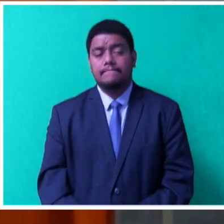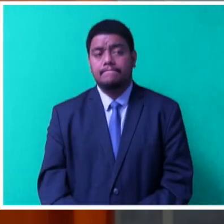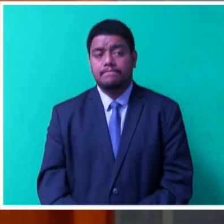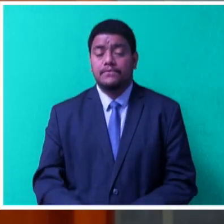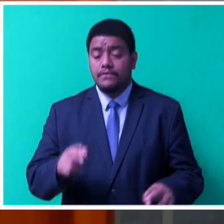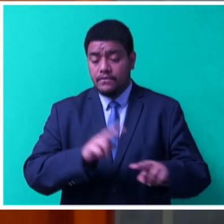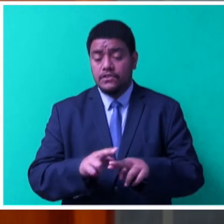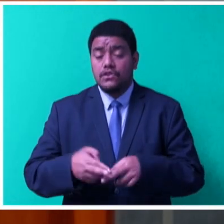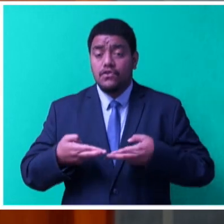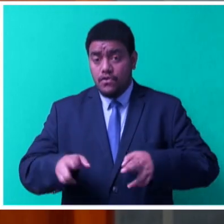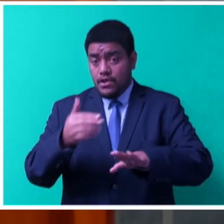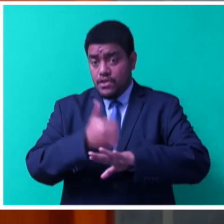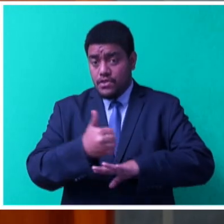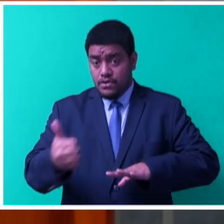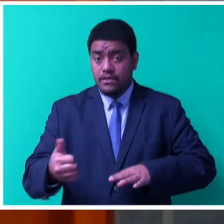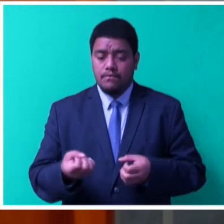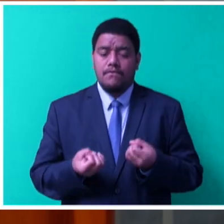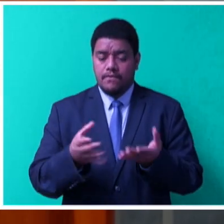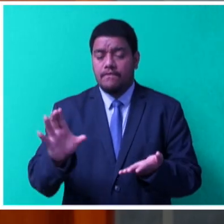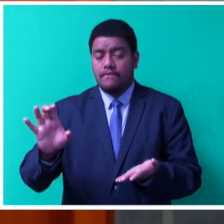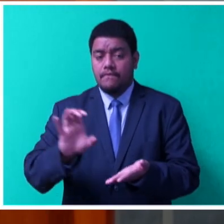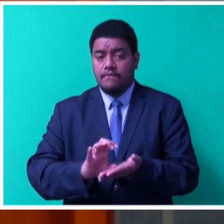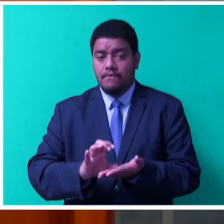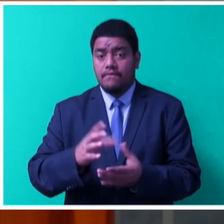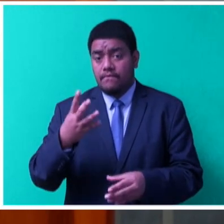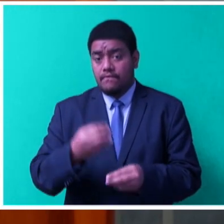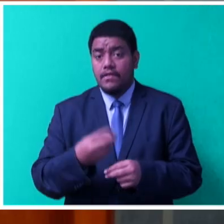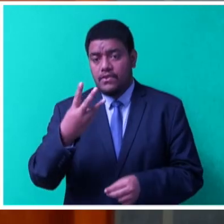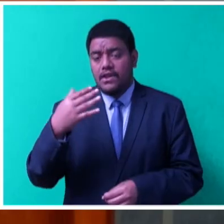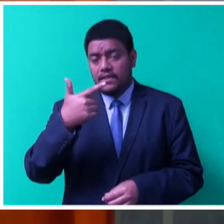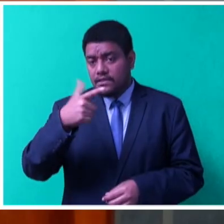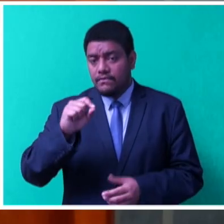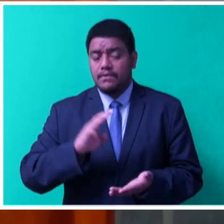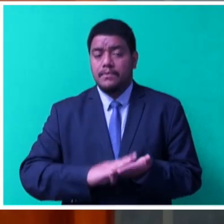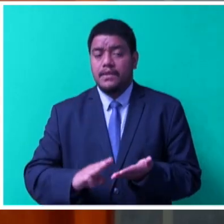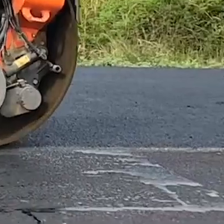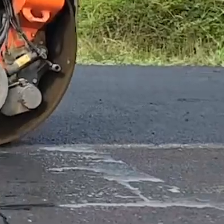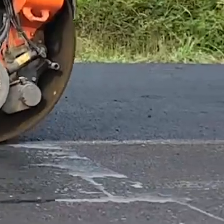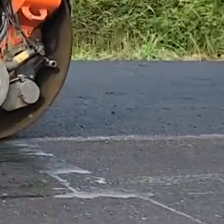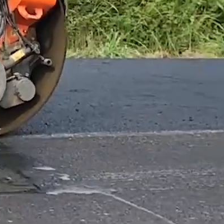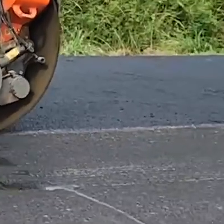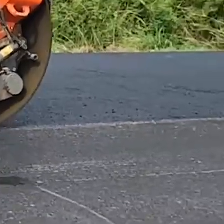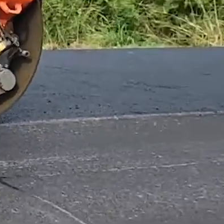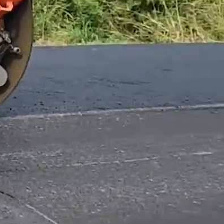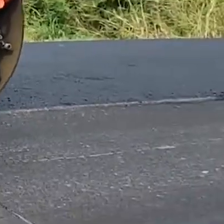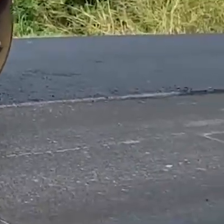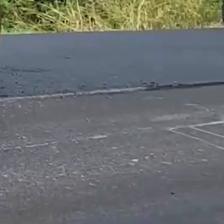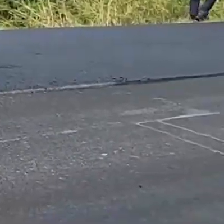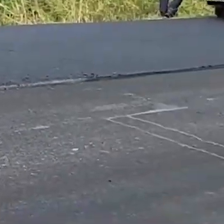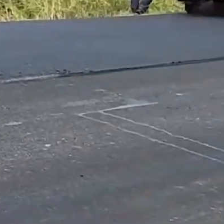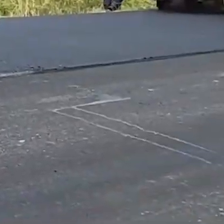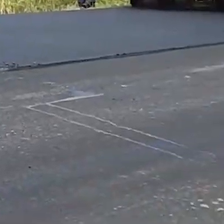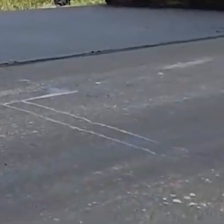the Fiji Roads Authority has provided a funding of around 370 million. And this includes 118 million for